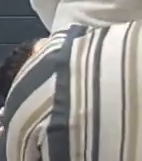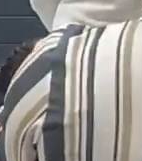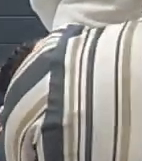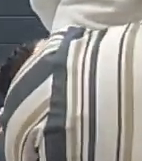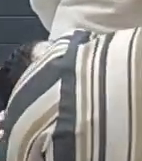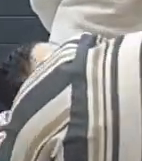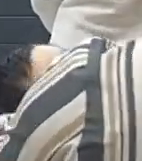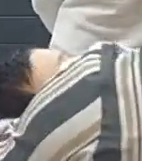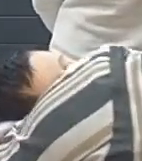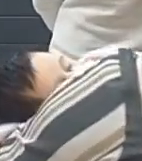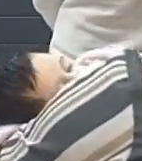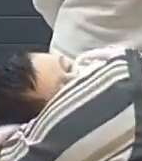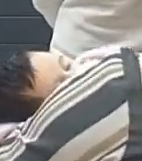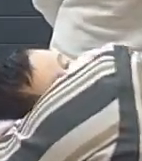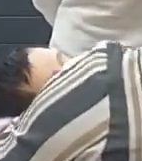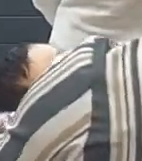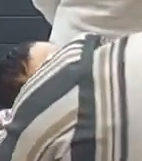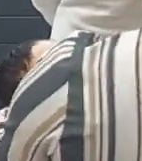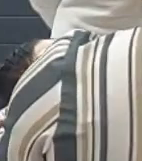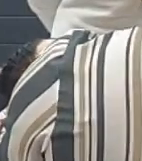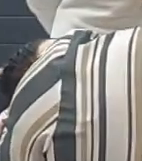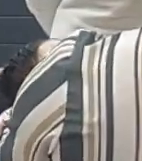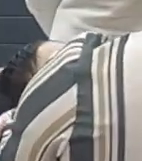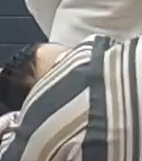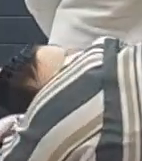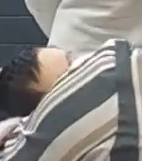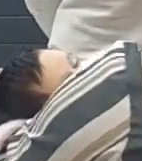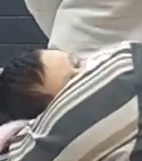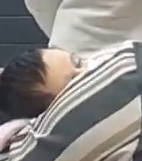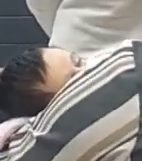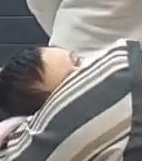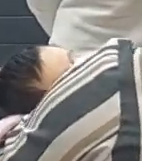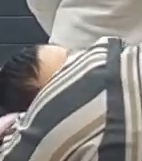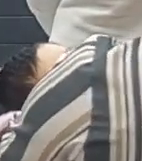kneel down now, the intermediary.